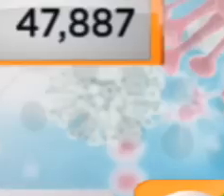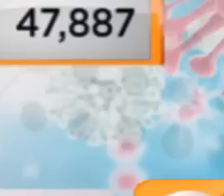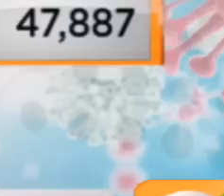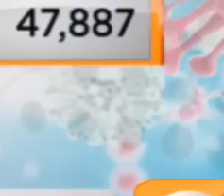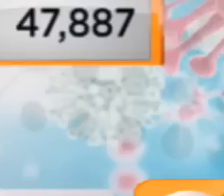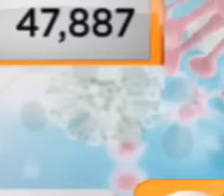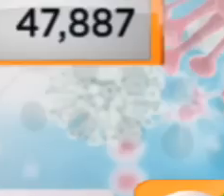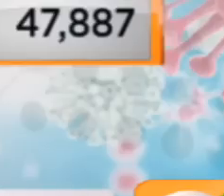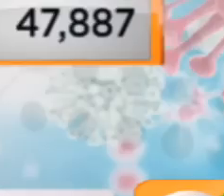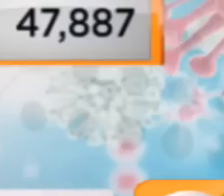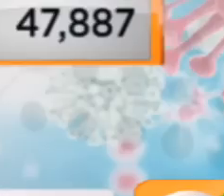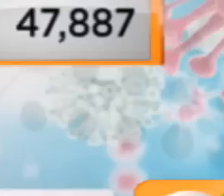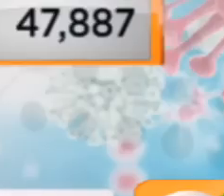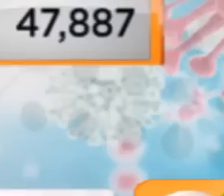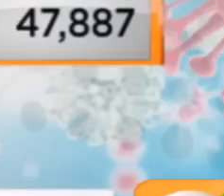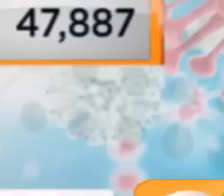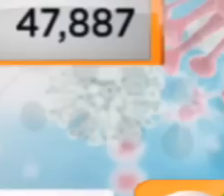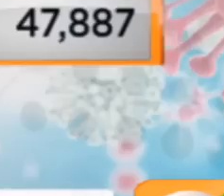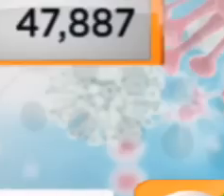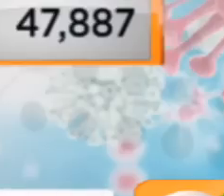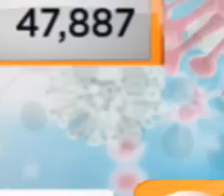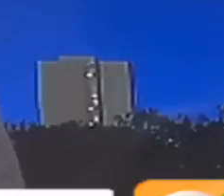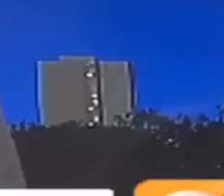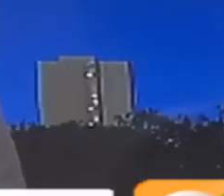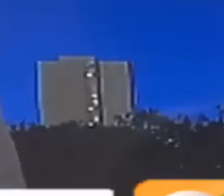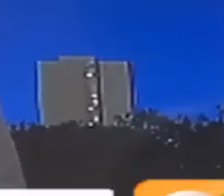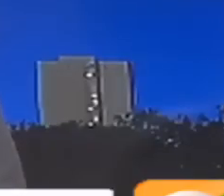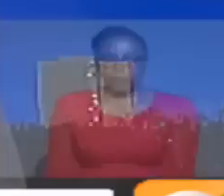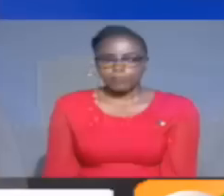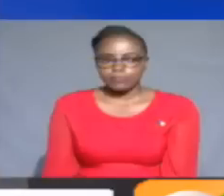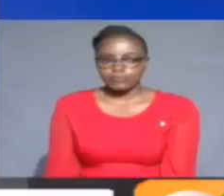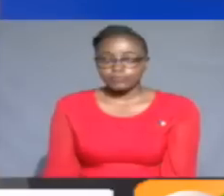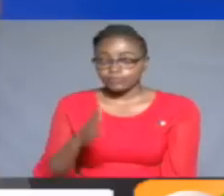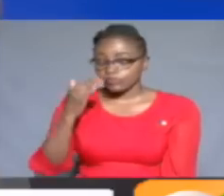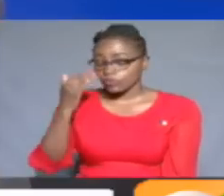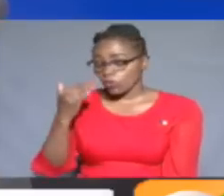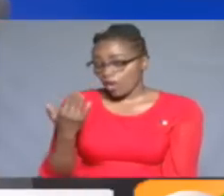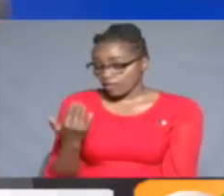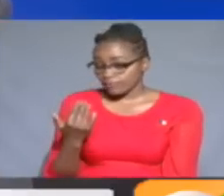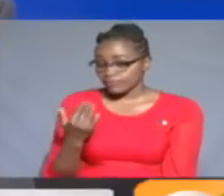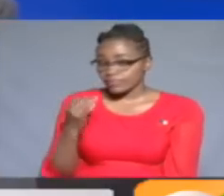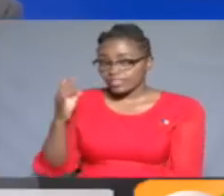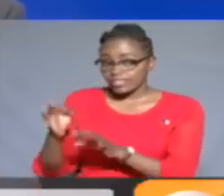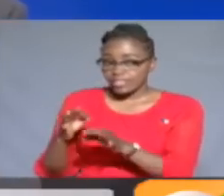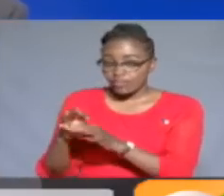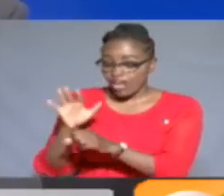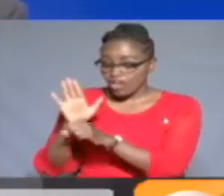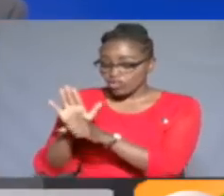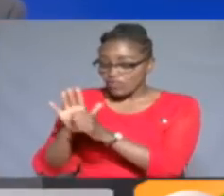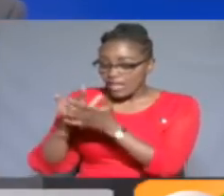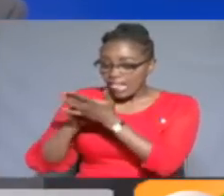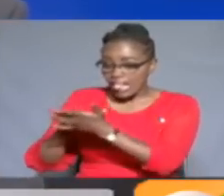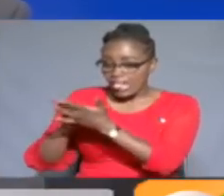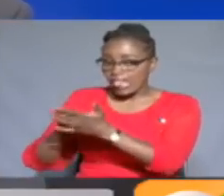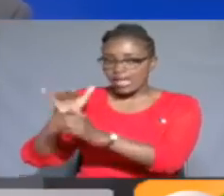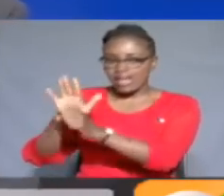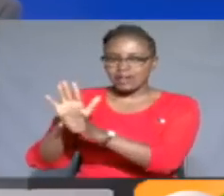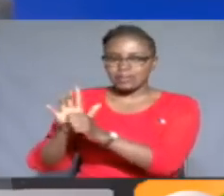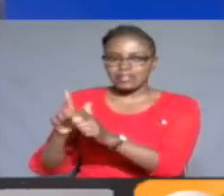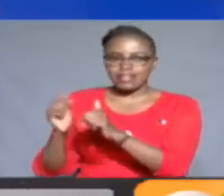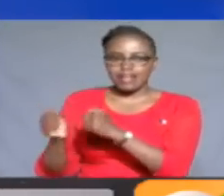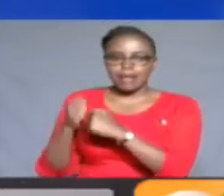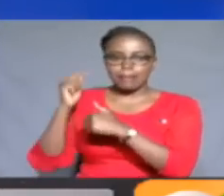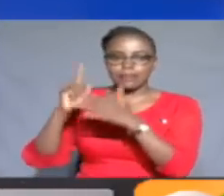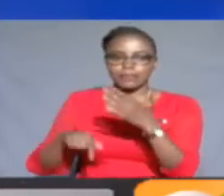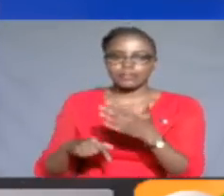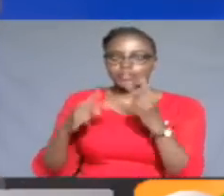do expensive, sophisticated treatment. Because if you put too much emphasis on that, what happens? You